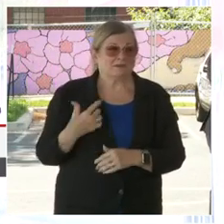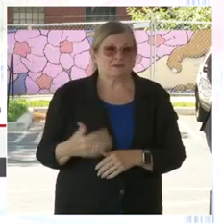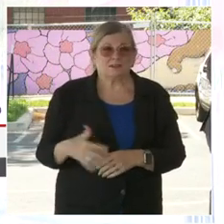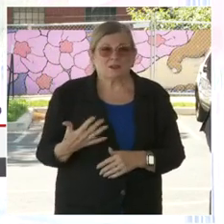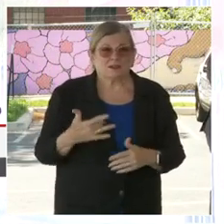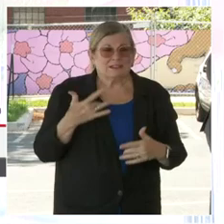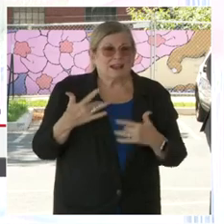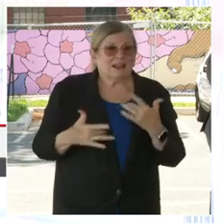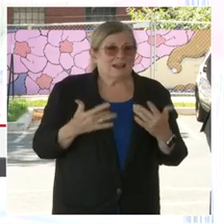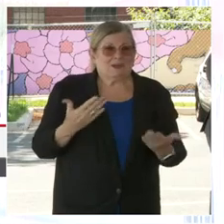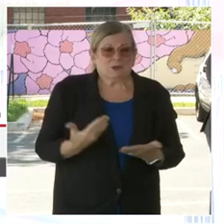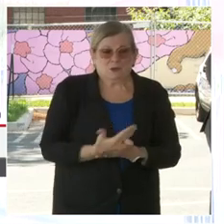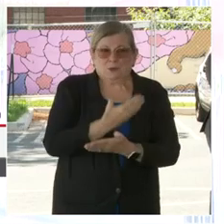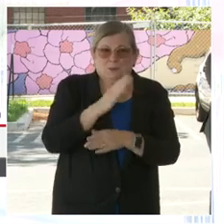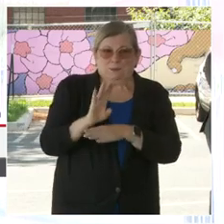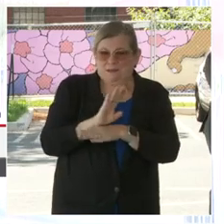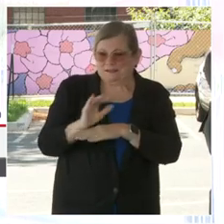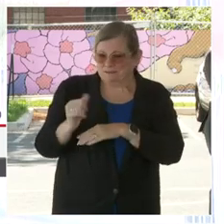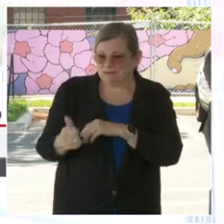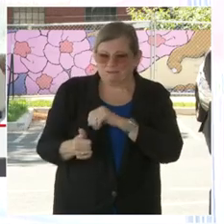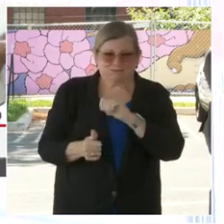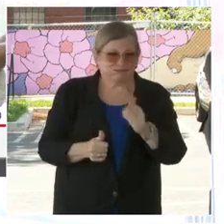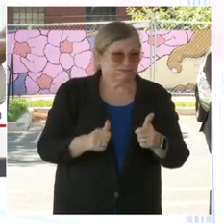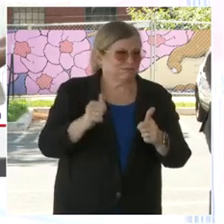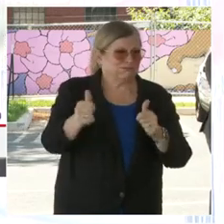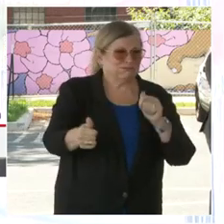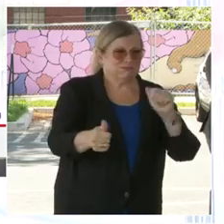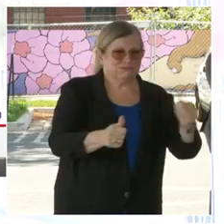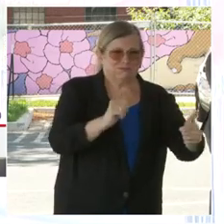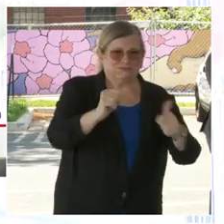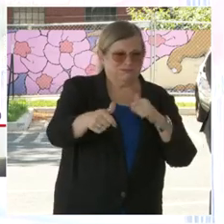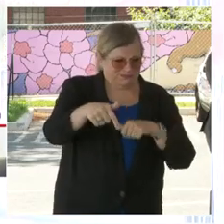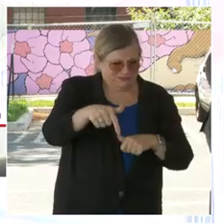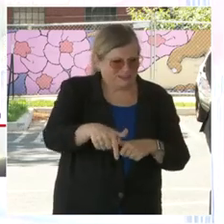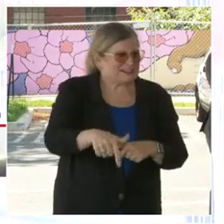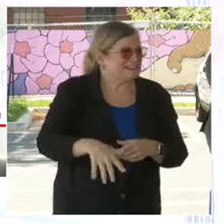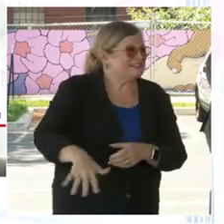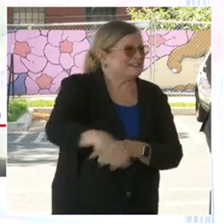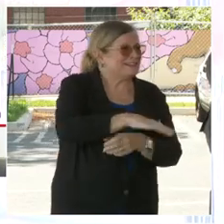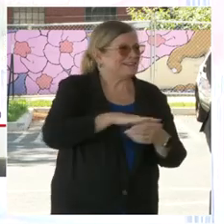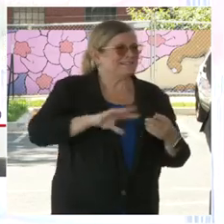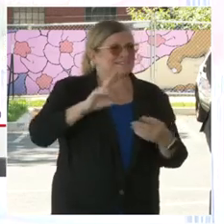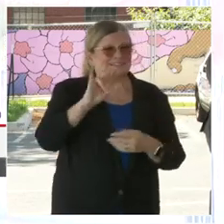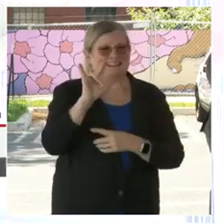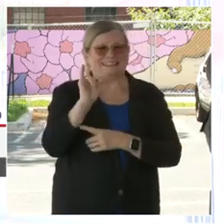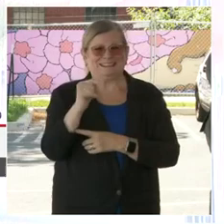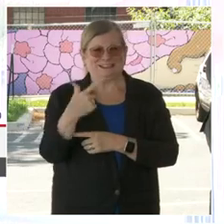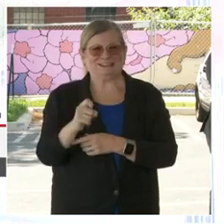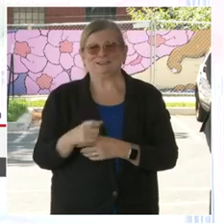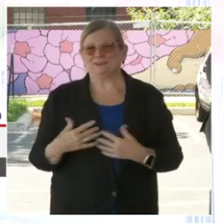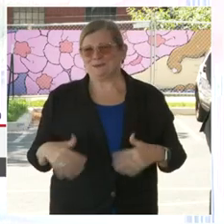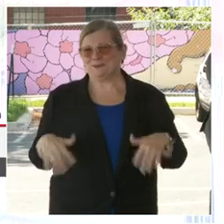new businesses that are coming to this retail village. Give them a big round of applause.